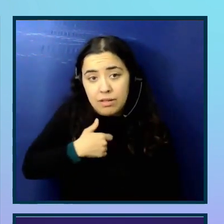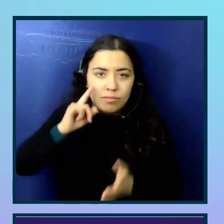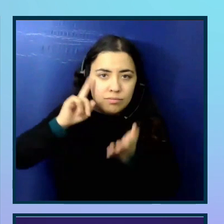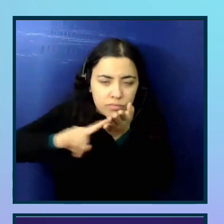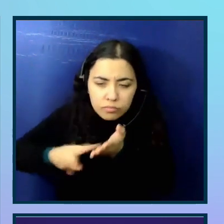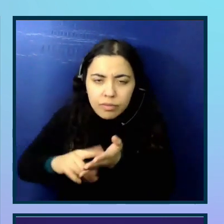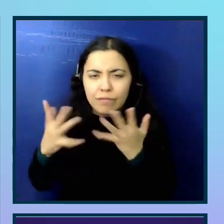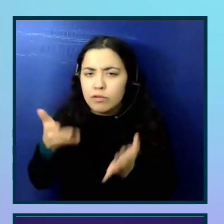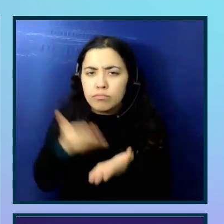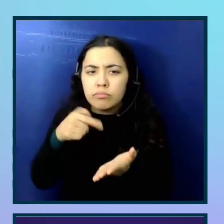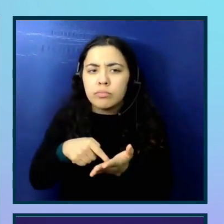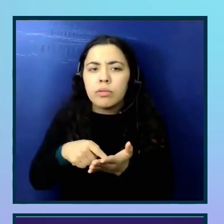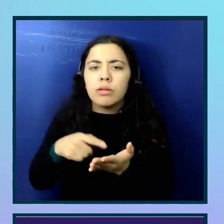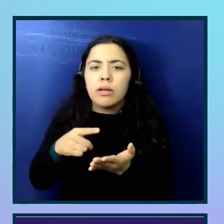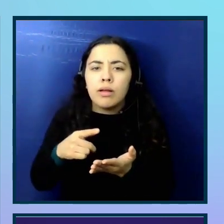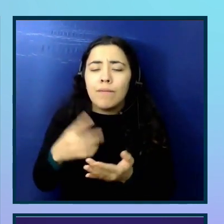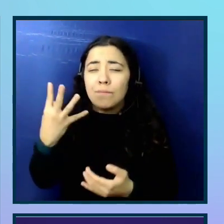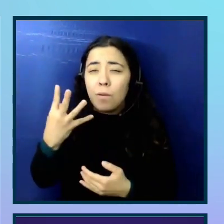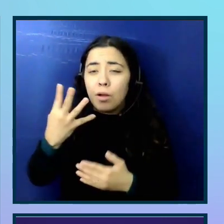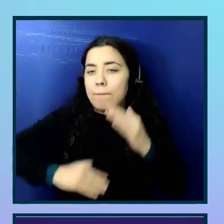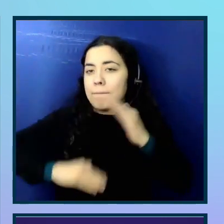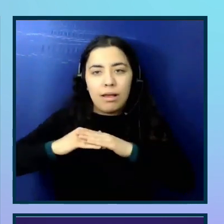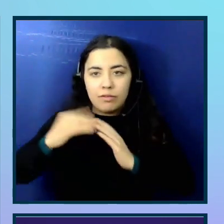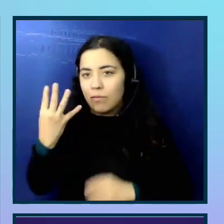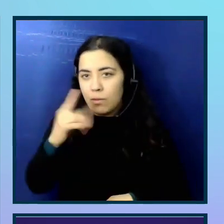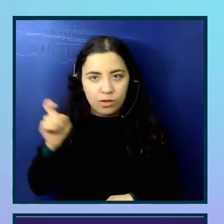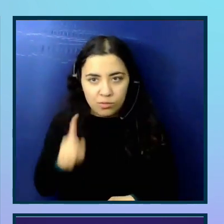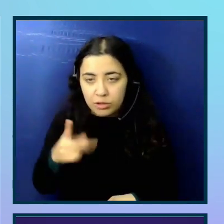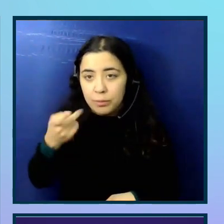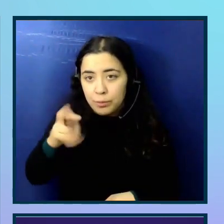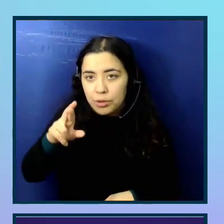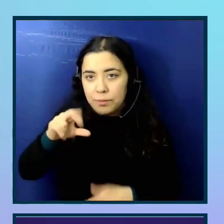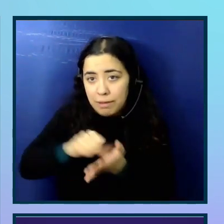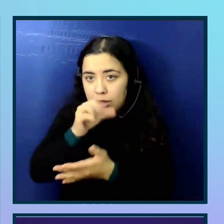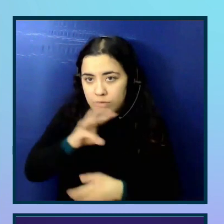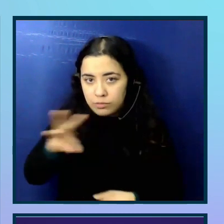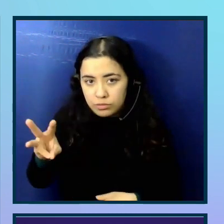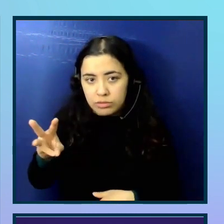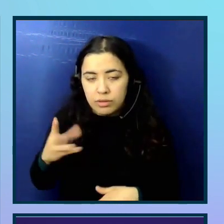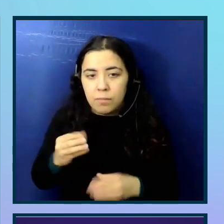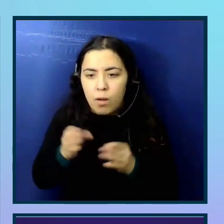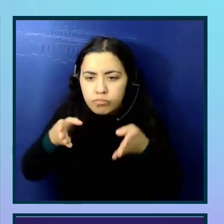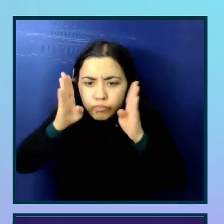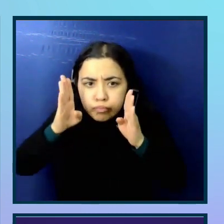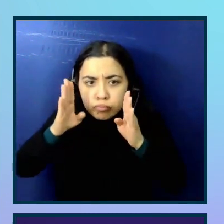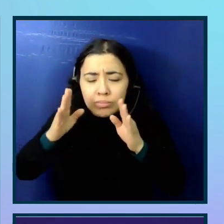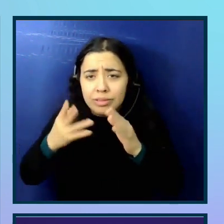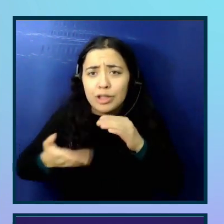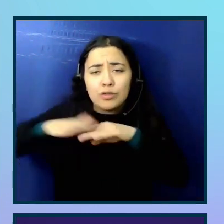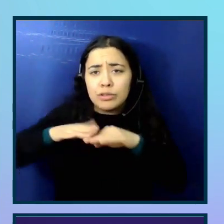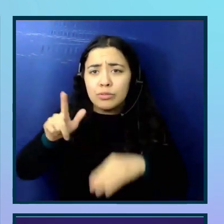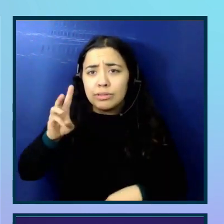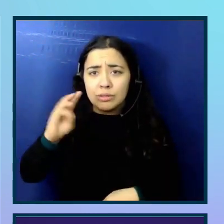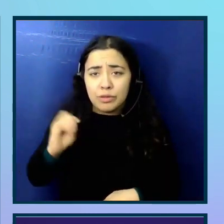shown that pages that have 4 questions max have better user retention rate by as high as 26%. So for me, like, break up